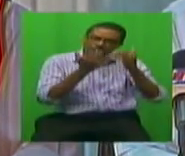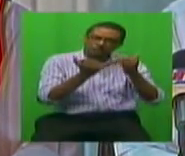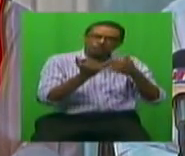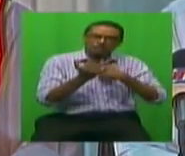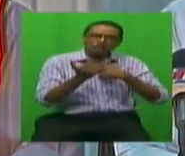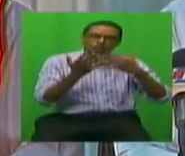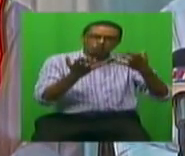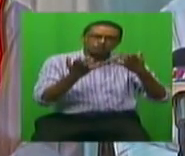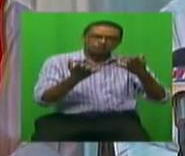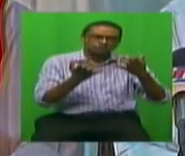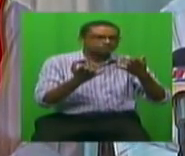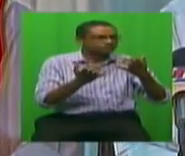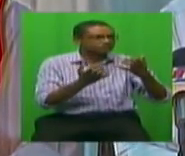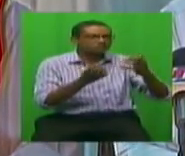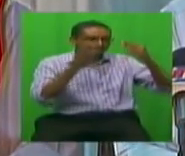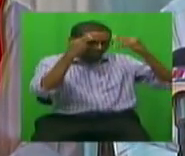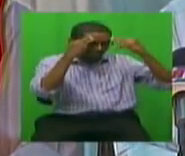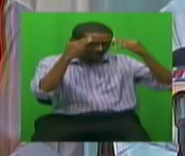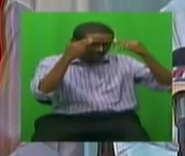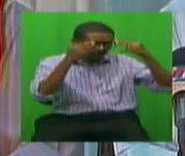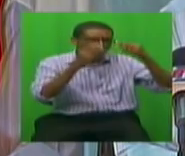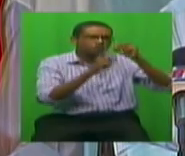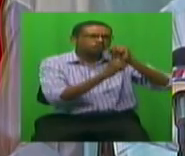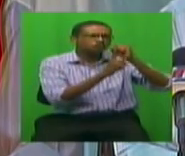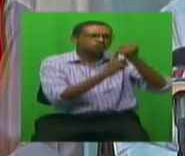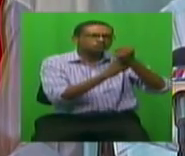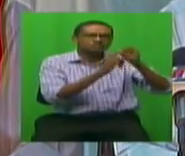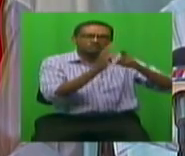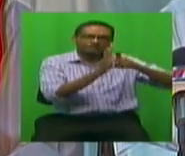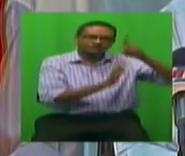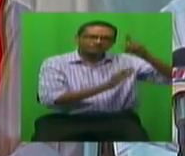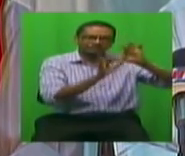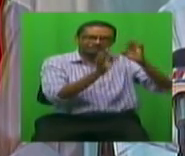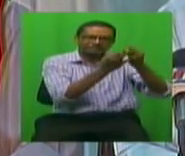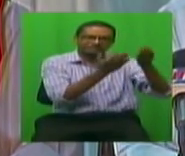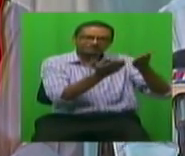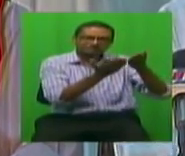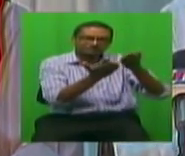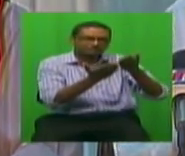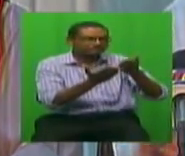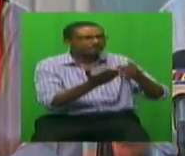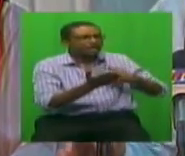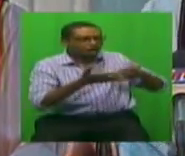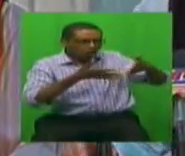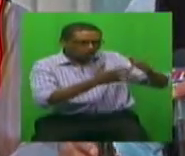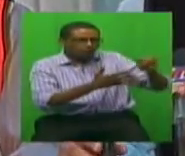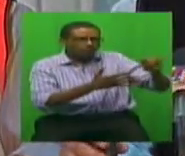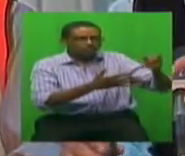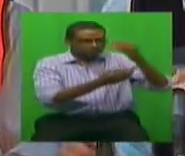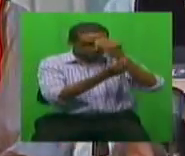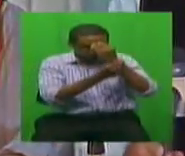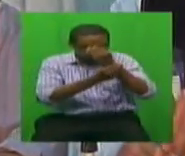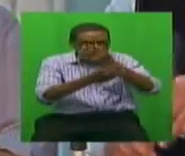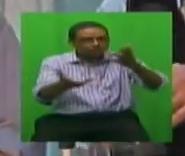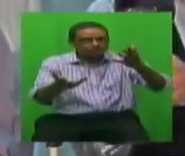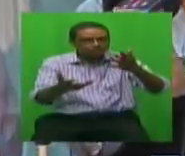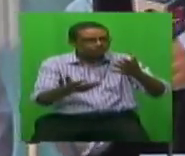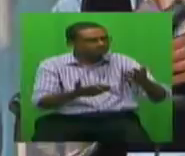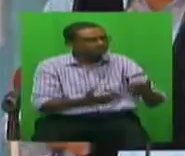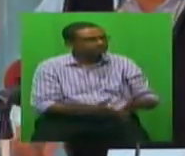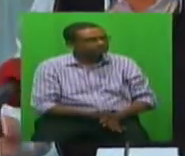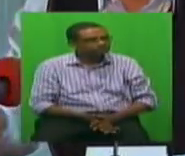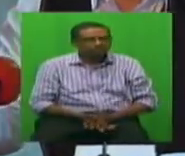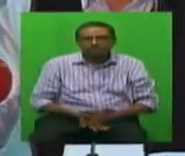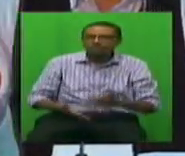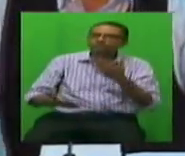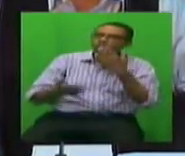over to the Minister of Social Development and Family Services for her to give us an update. Good morning, ladies and